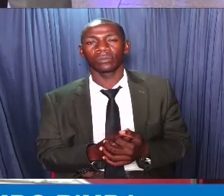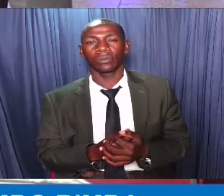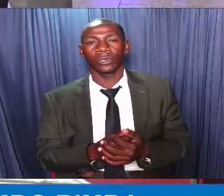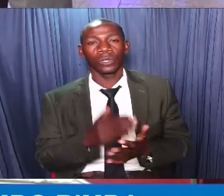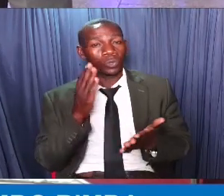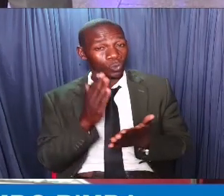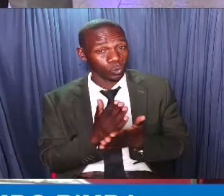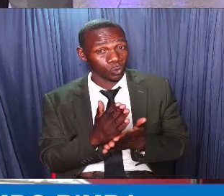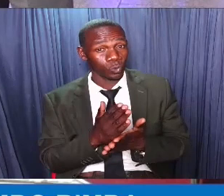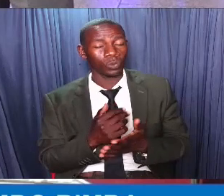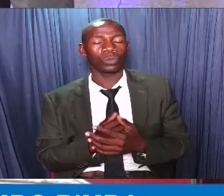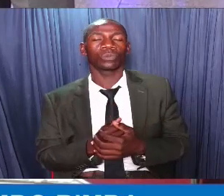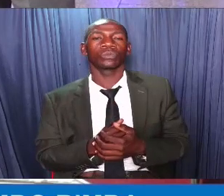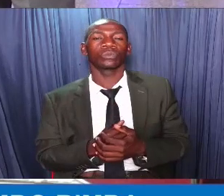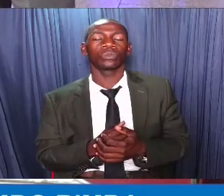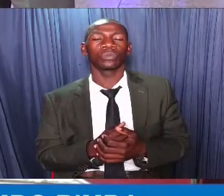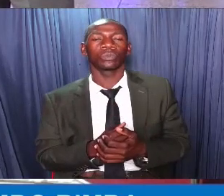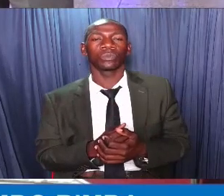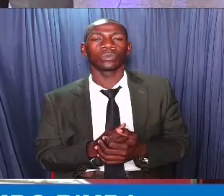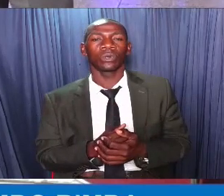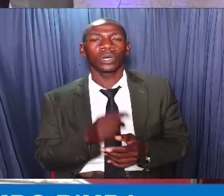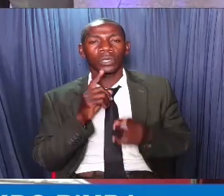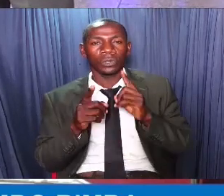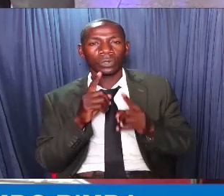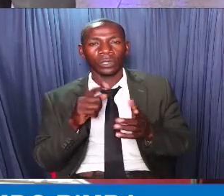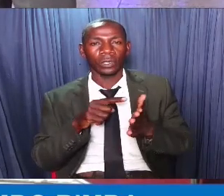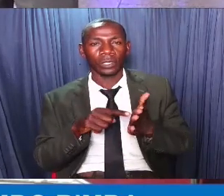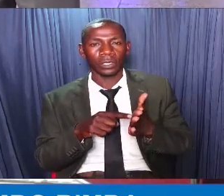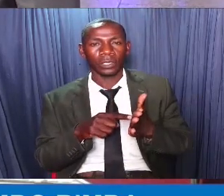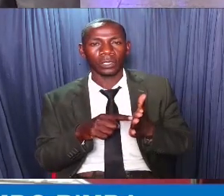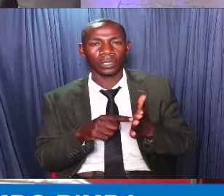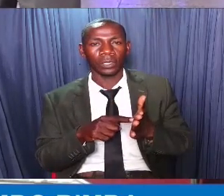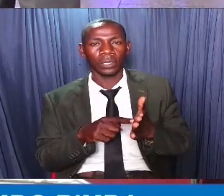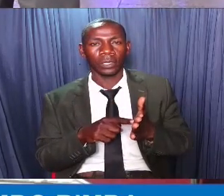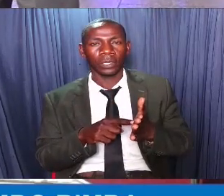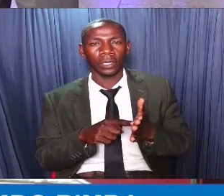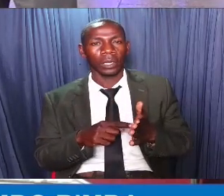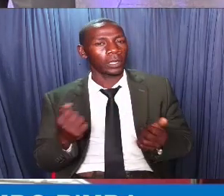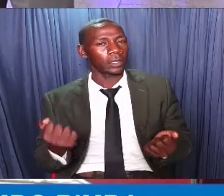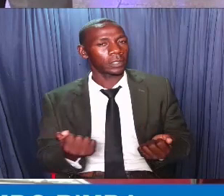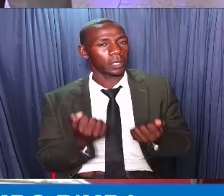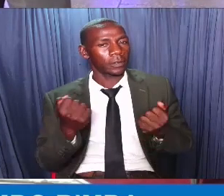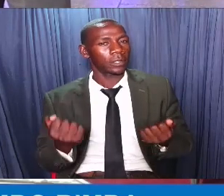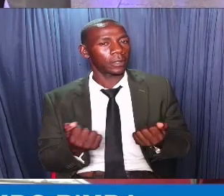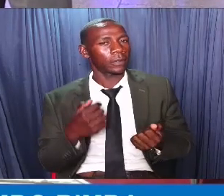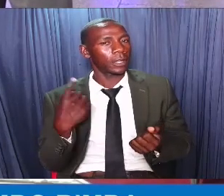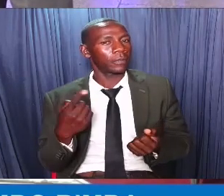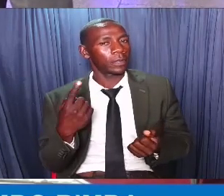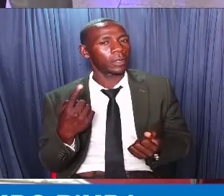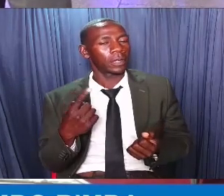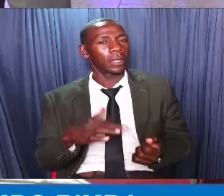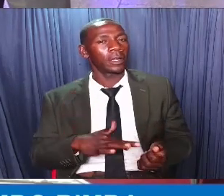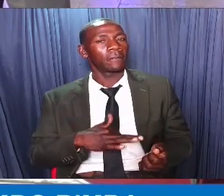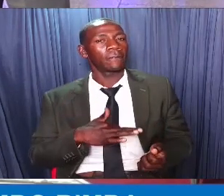Ni kweli kabisa. It's very true. Bali wanayazungumza hayo. So I'm talking this. Mimi huwa nakukaa kila siku. I'm normally tell you every day. Nasikia